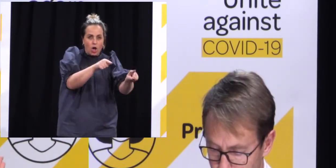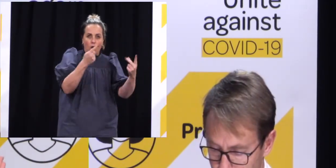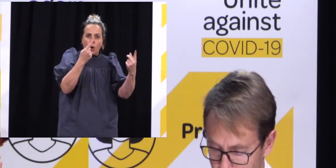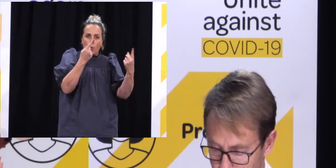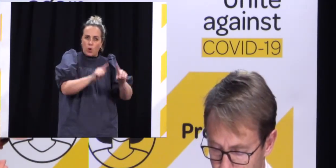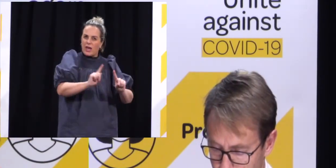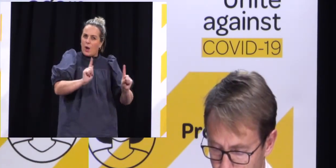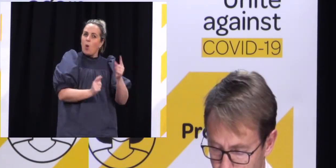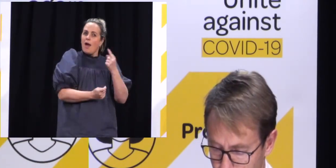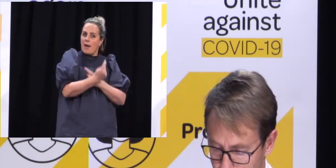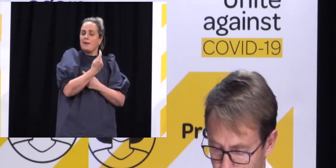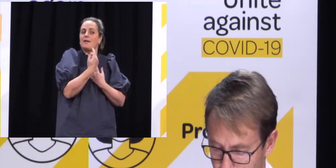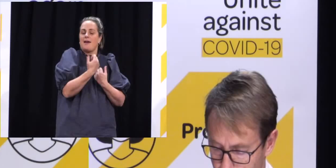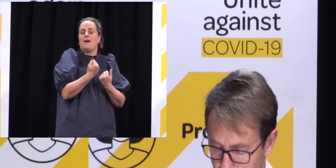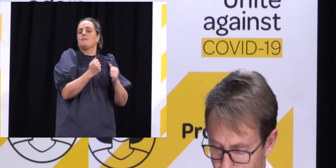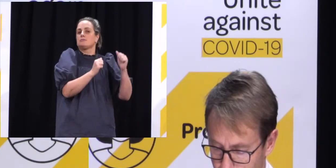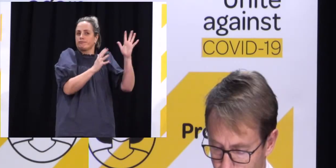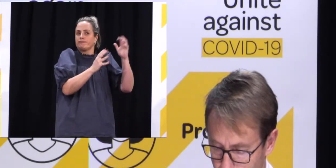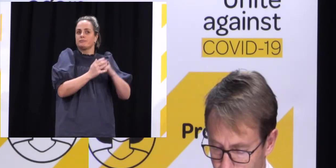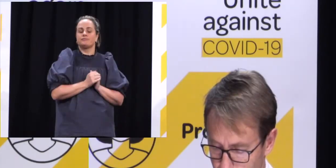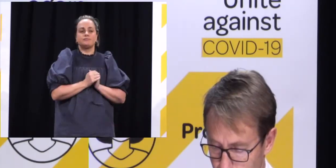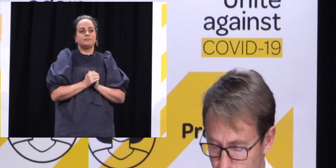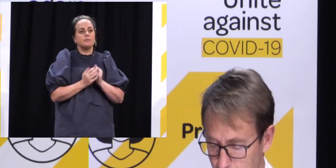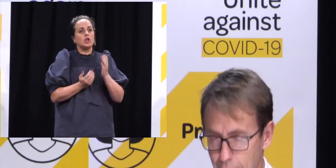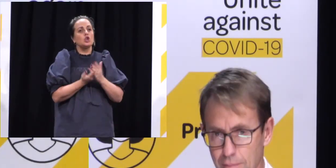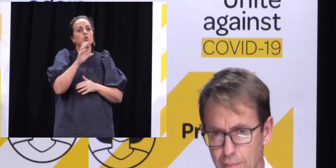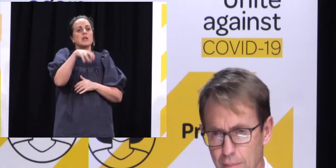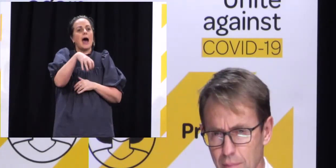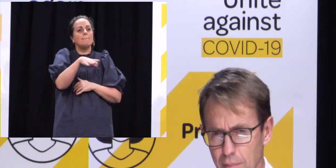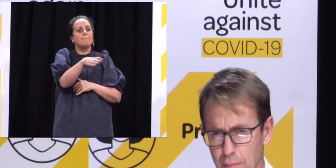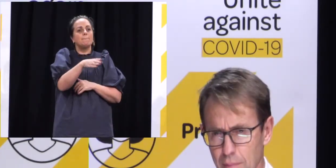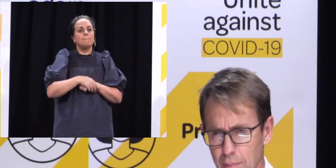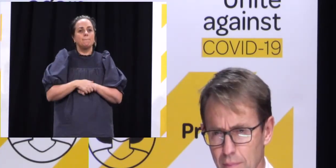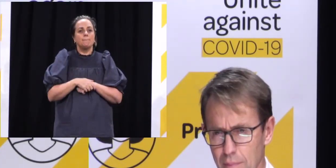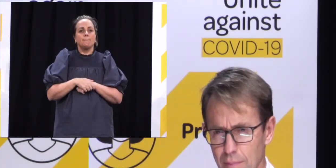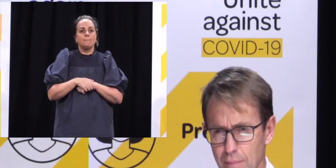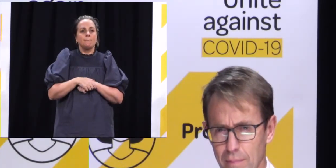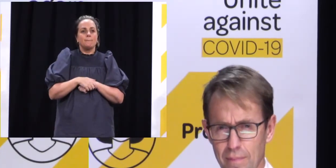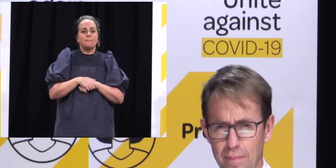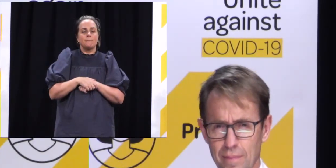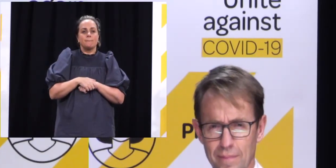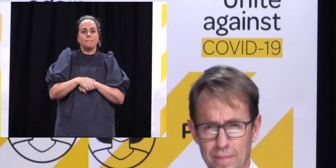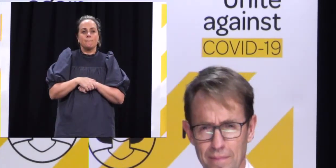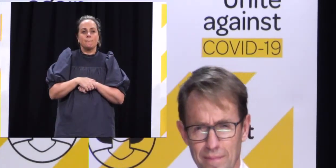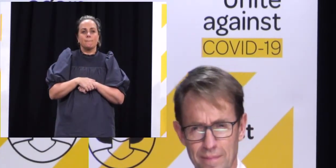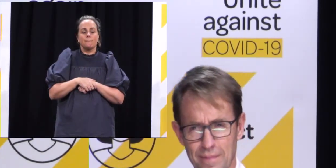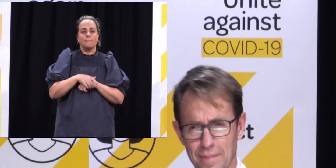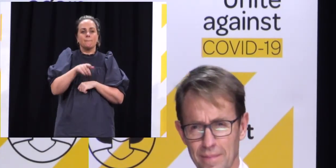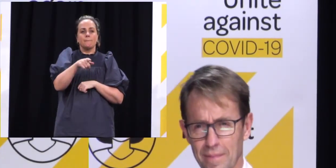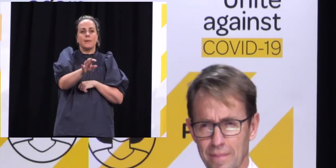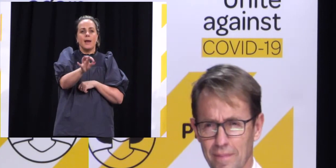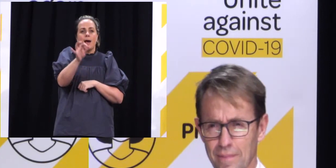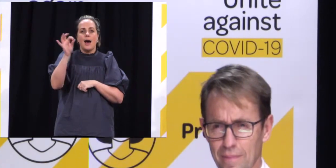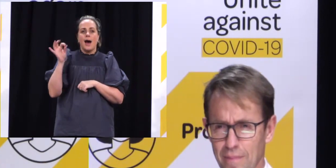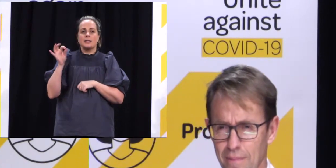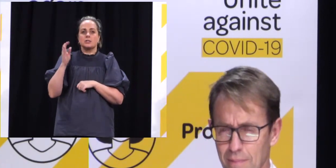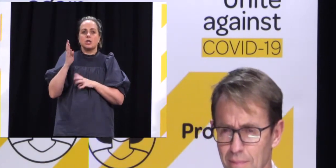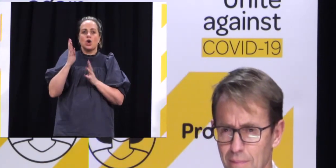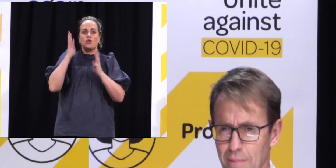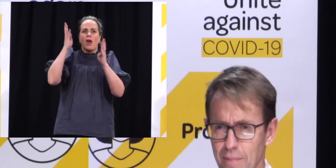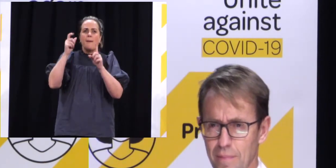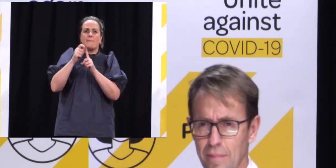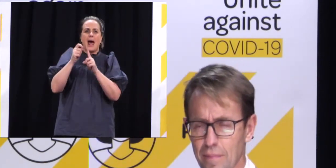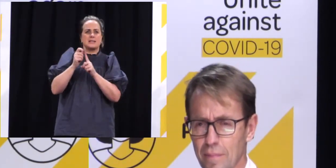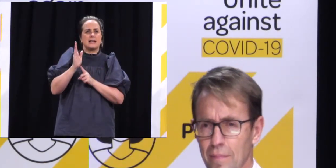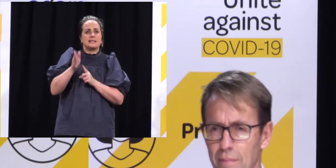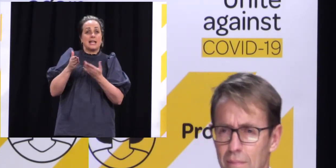Sorry, I had News Hub with a question on the Crowne Plaza too. Sorry, Jenny. I'll ask you. Why is the Crowne Plaza still open then